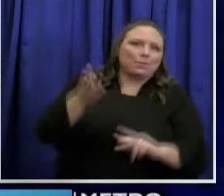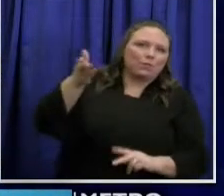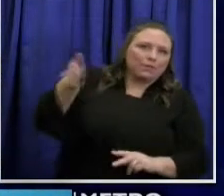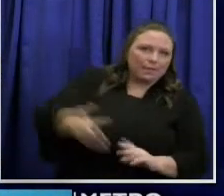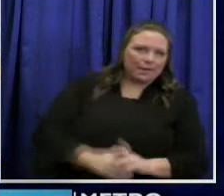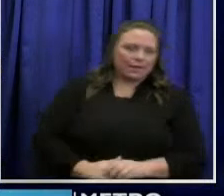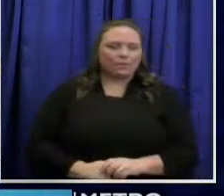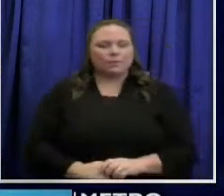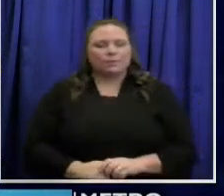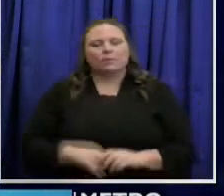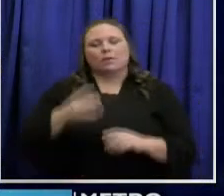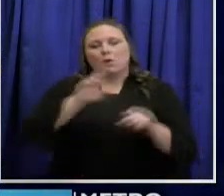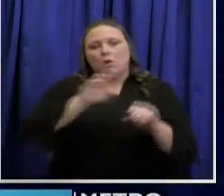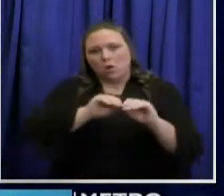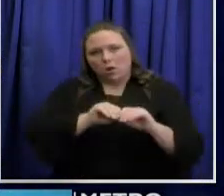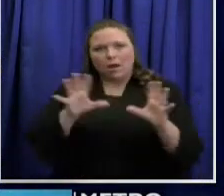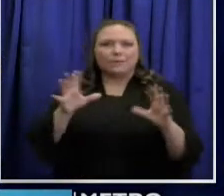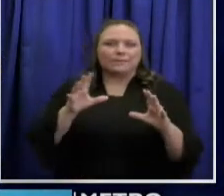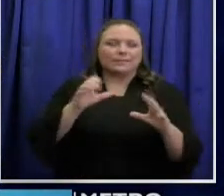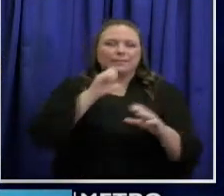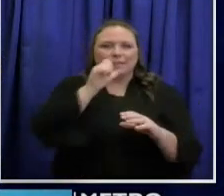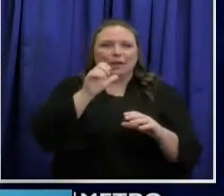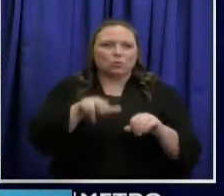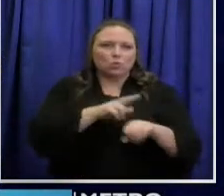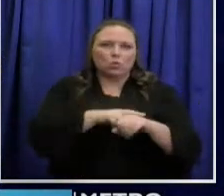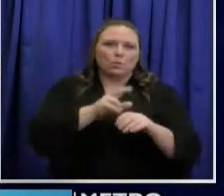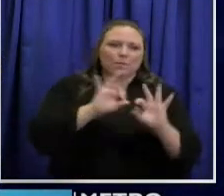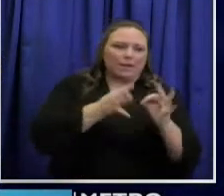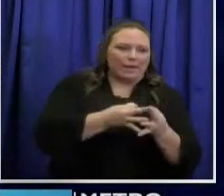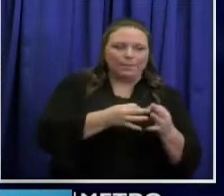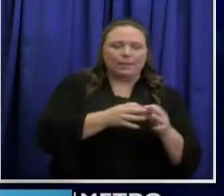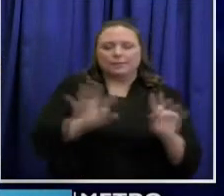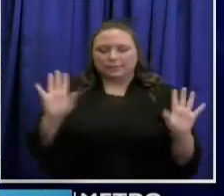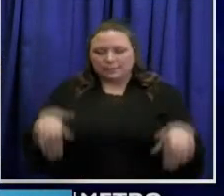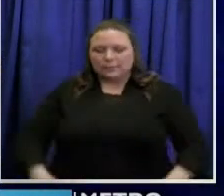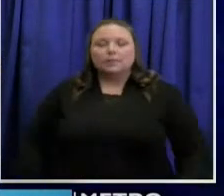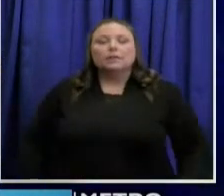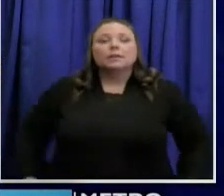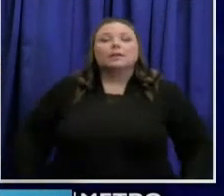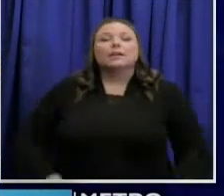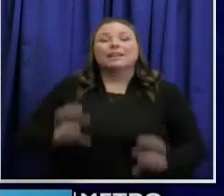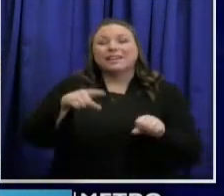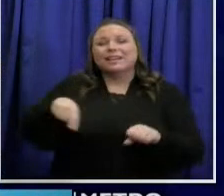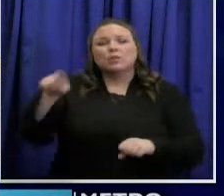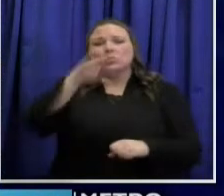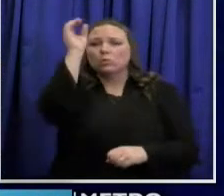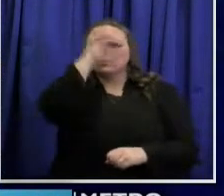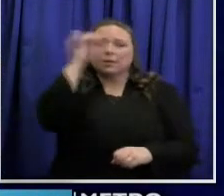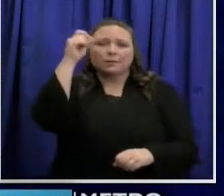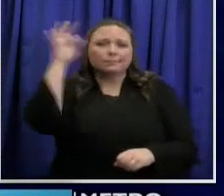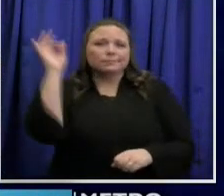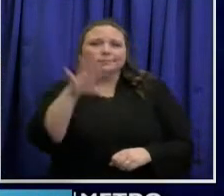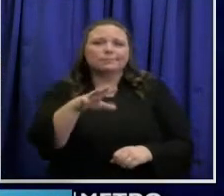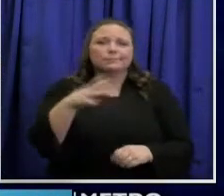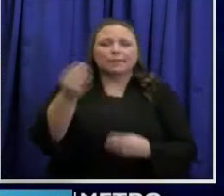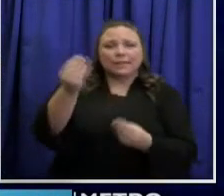and contact with people outside of their normal routine. I was wondering if you guys could weigh in on this and give perspective on if this could